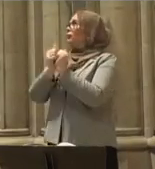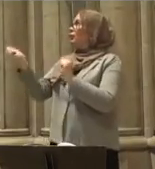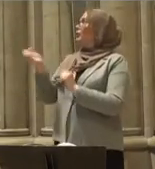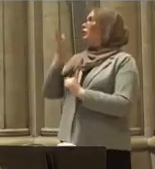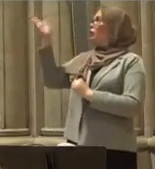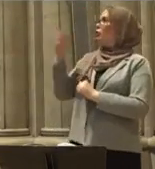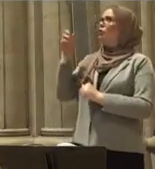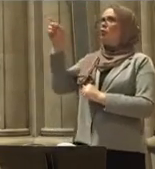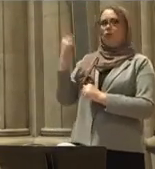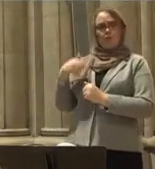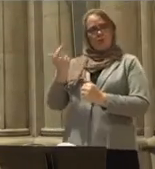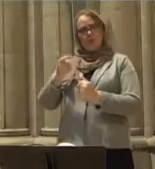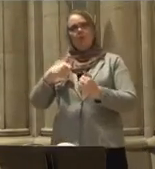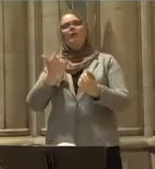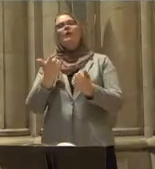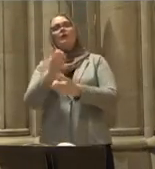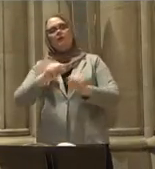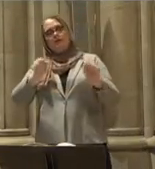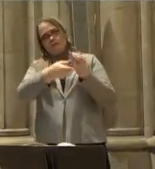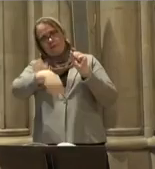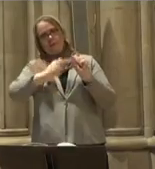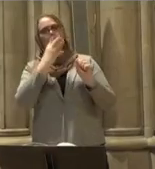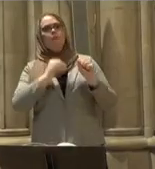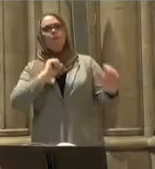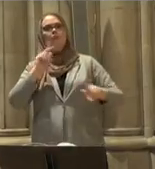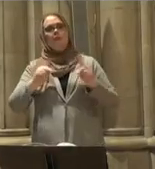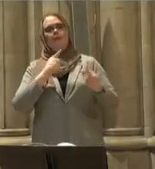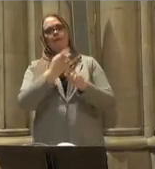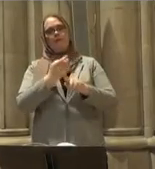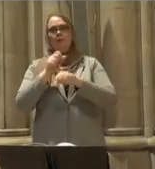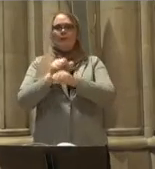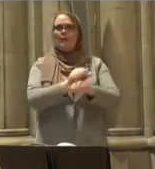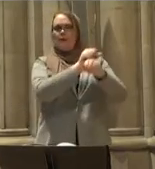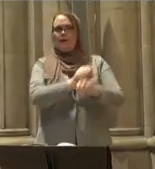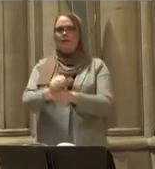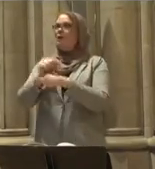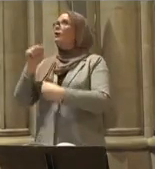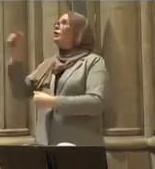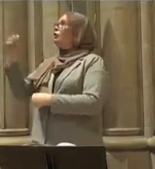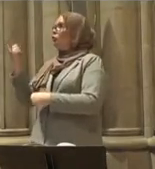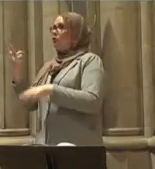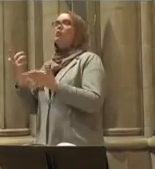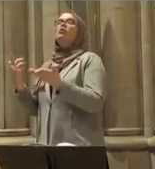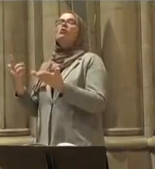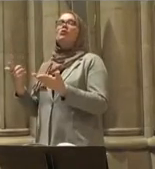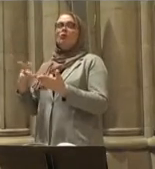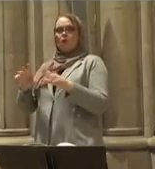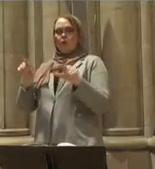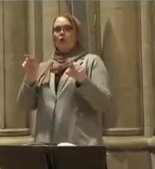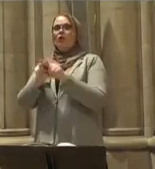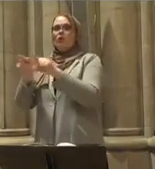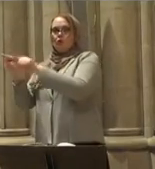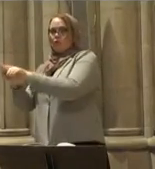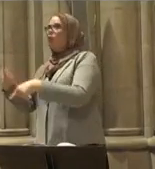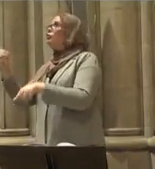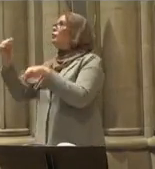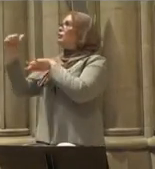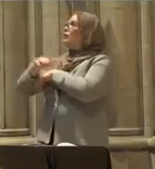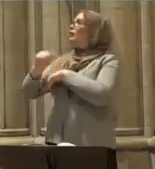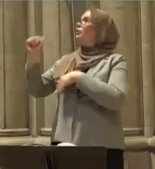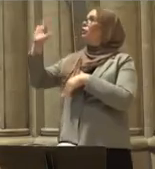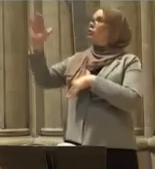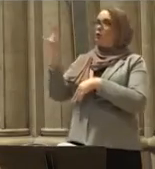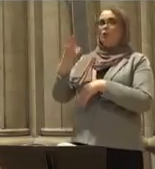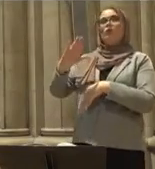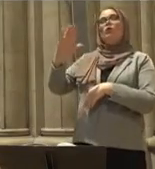up prophets to renew your promise of salvation. Then, in the fullness of time, you sent your eternal